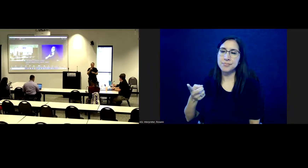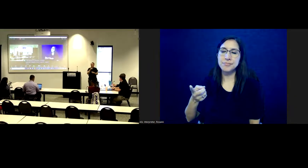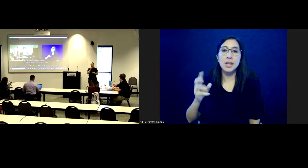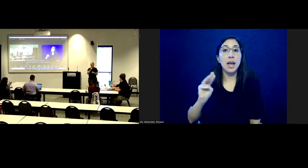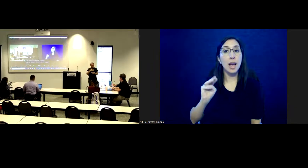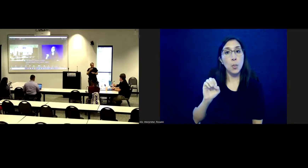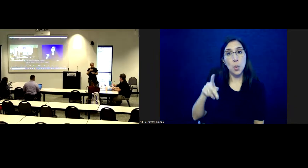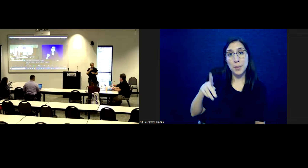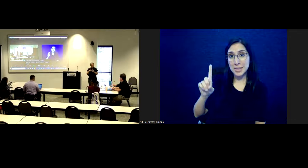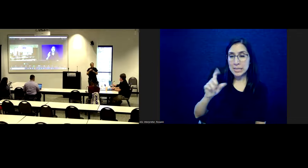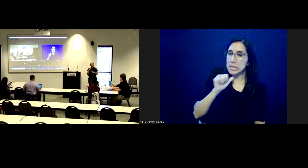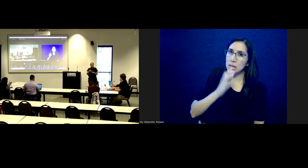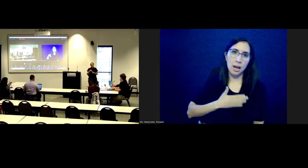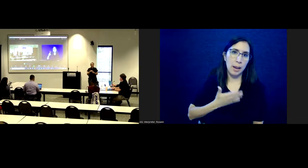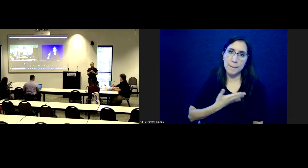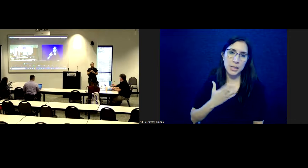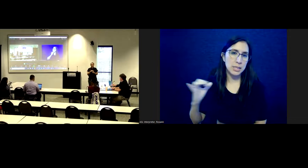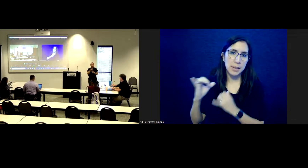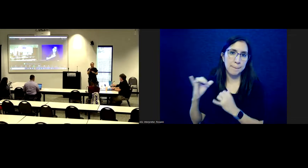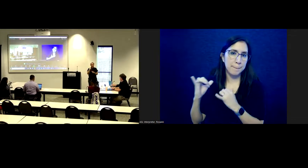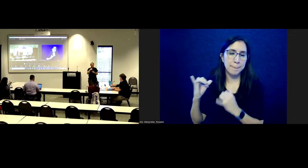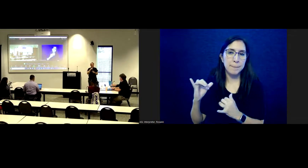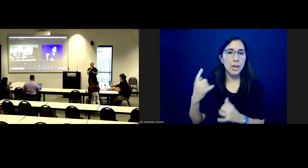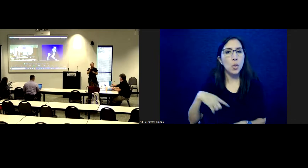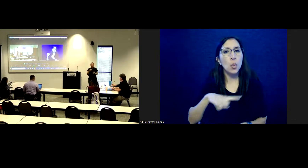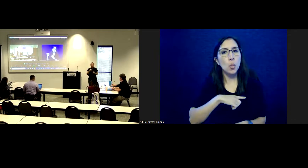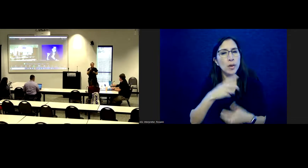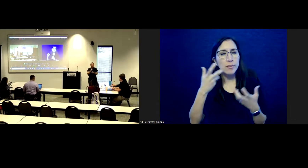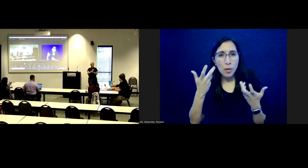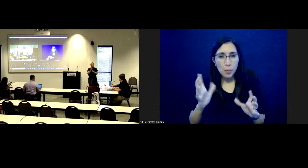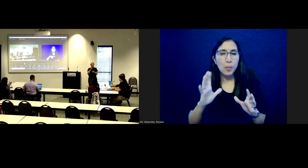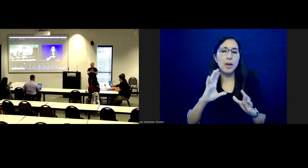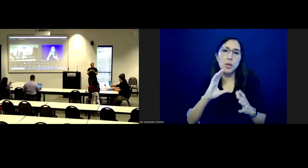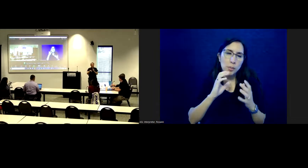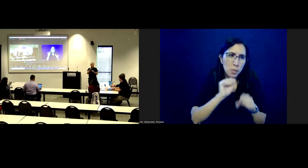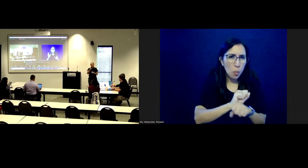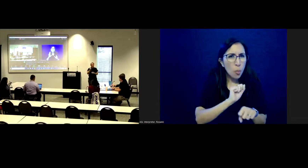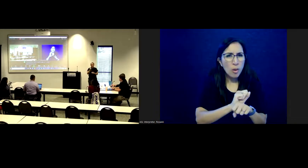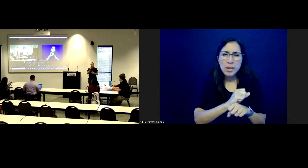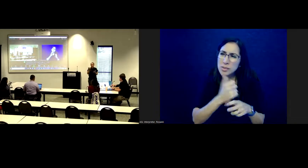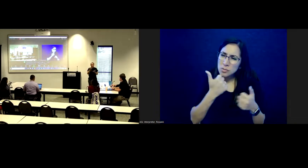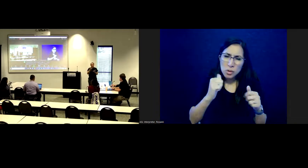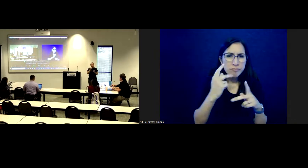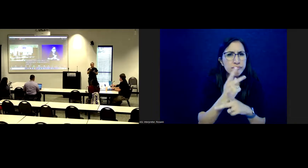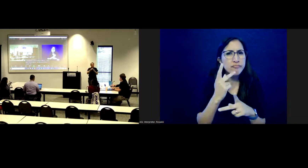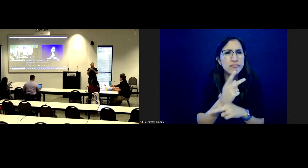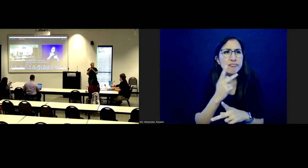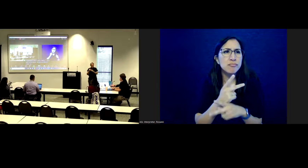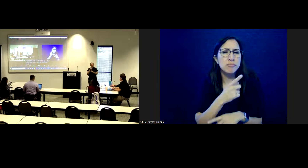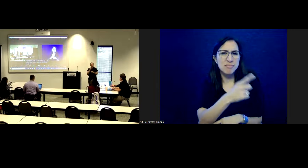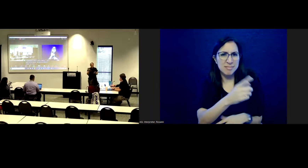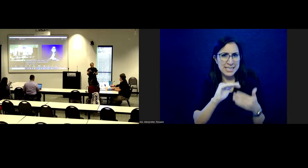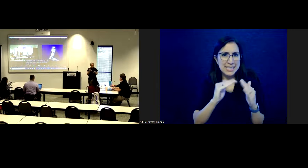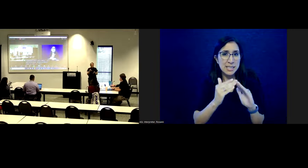not happy about this. And we've been working really hard to find out what the city will